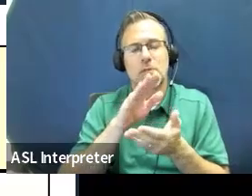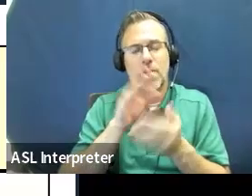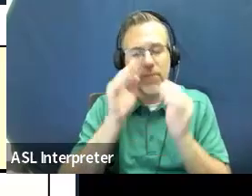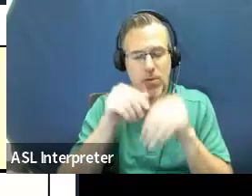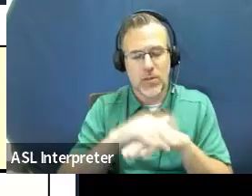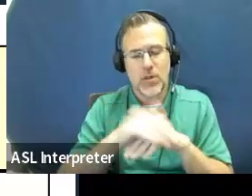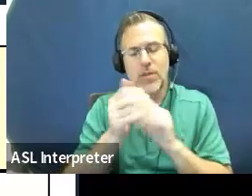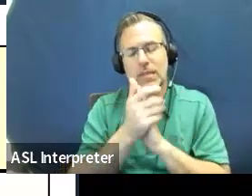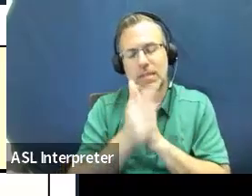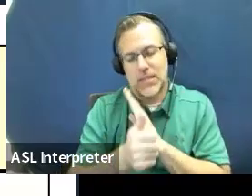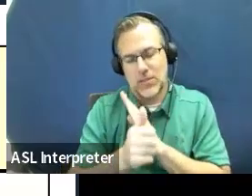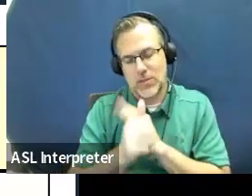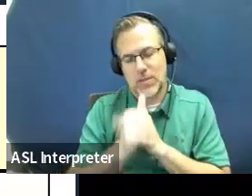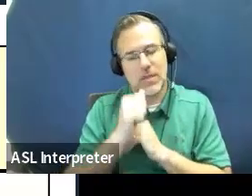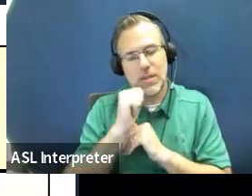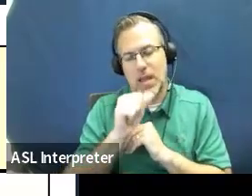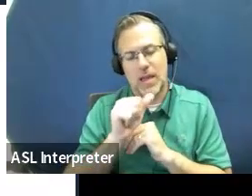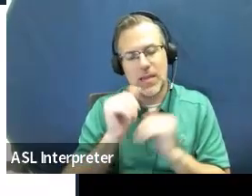level.